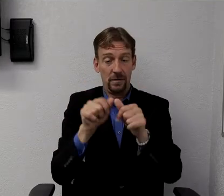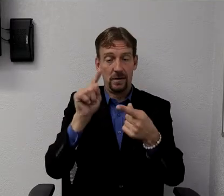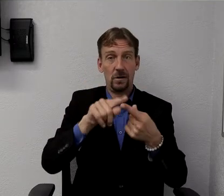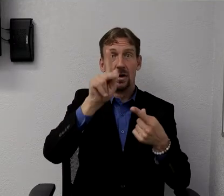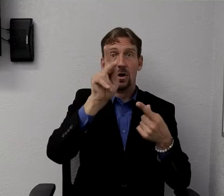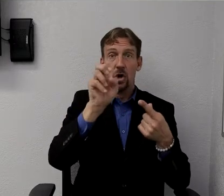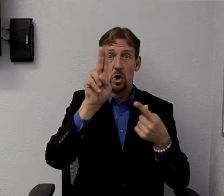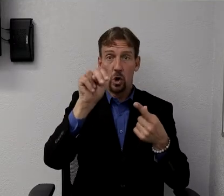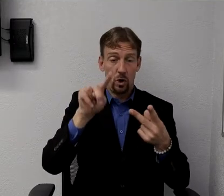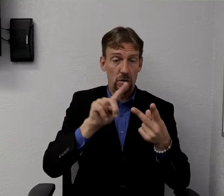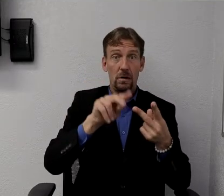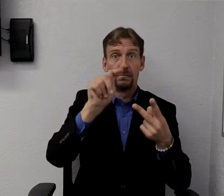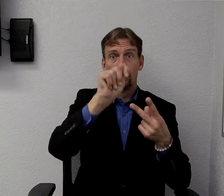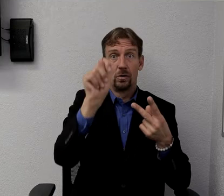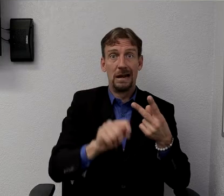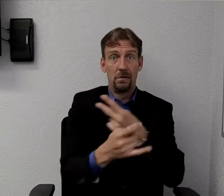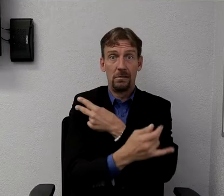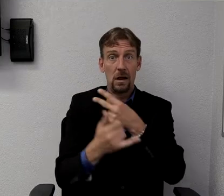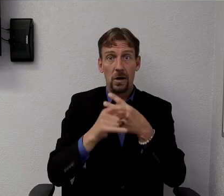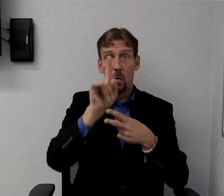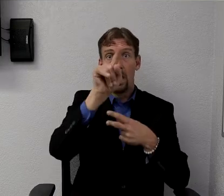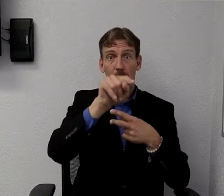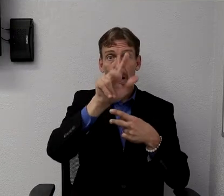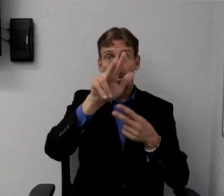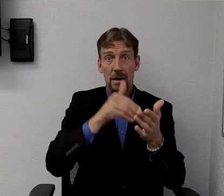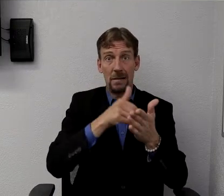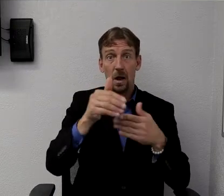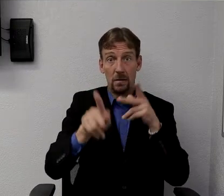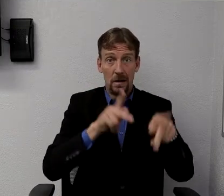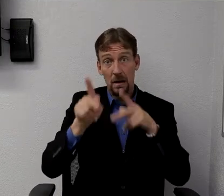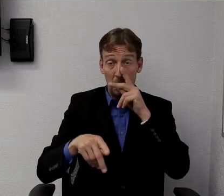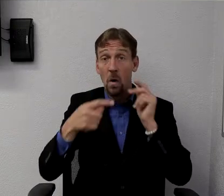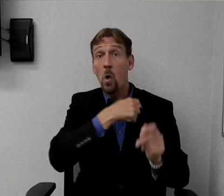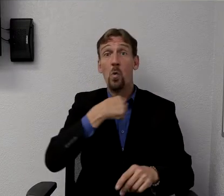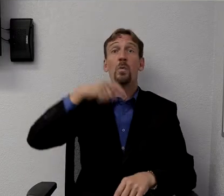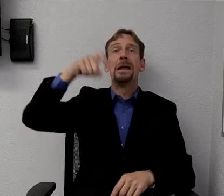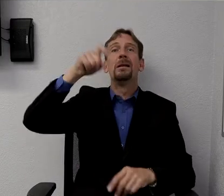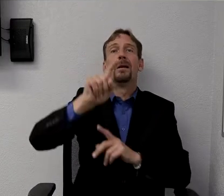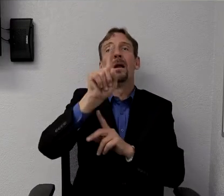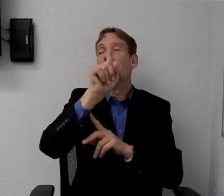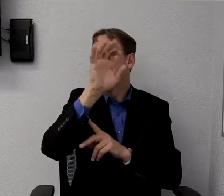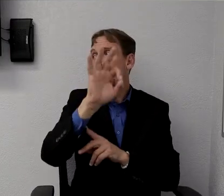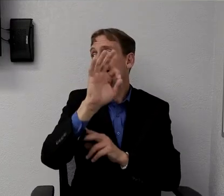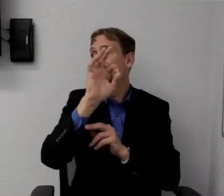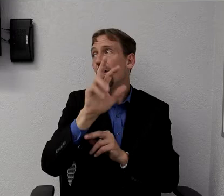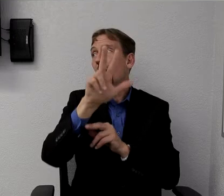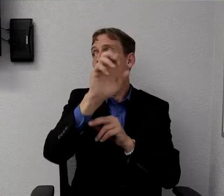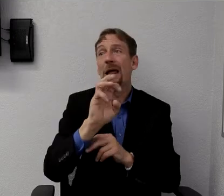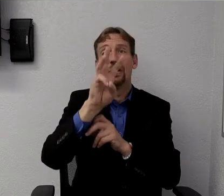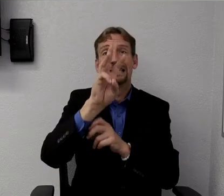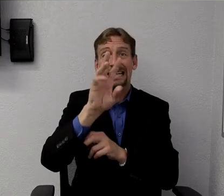1.3 million people, we would need 390 ICU beds and 368 ventilators.